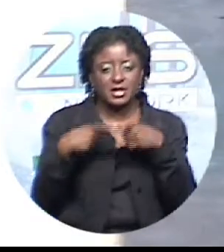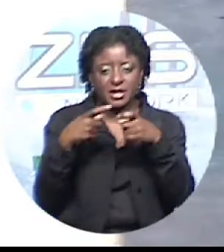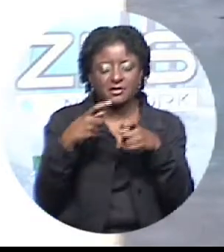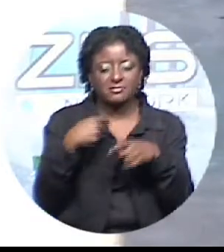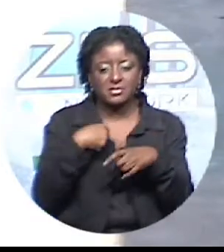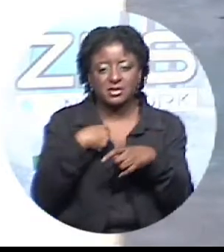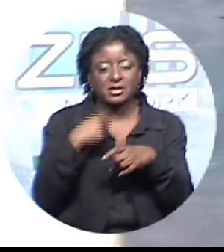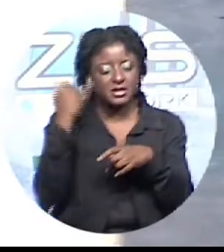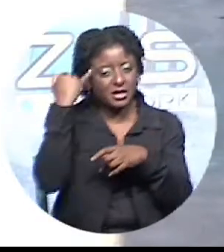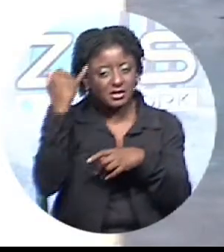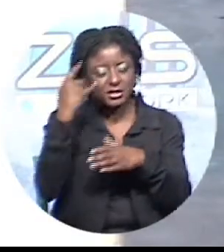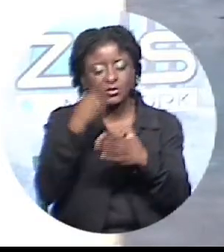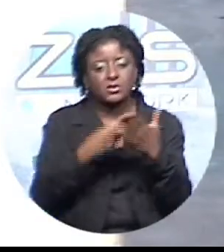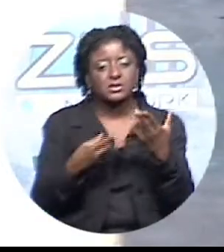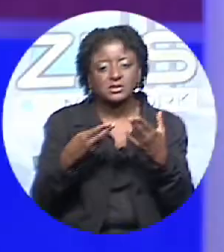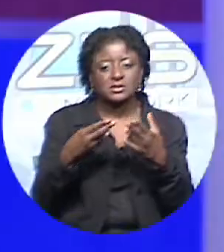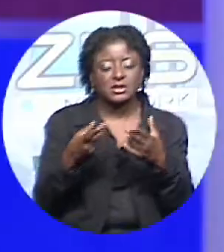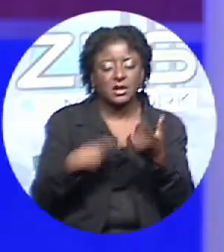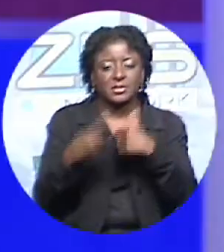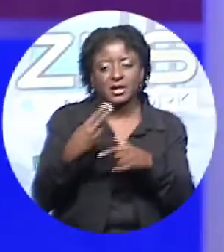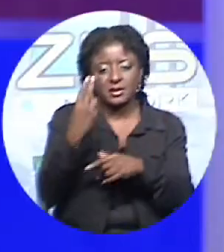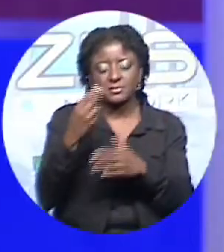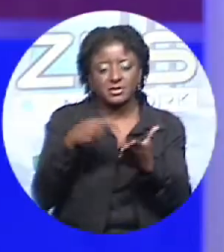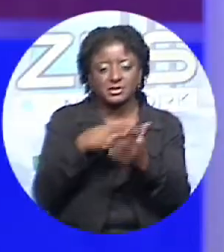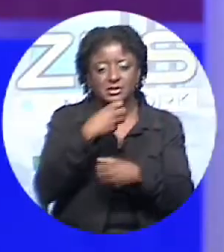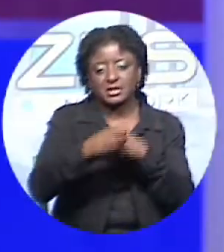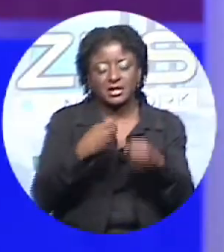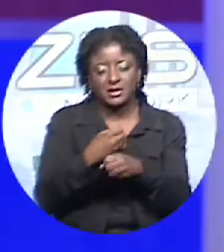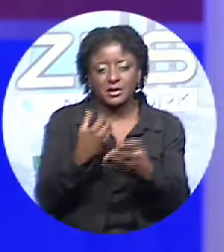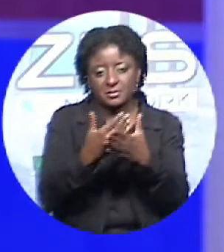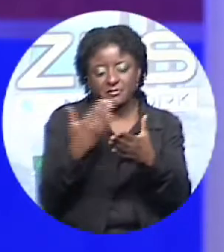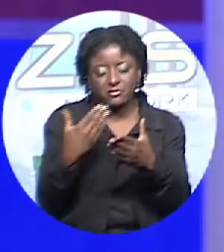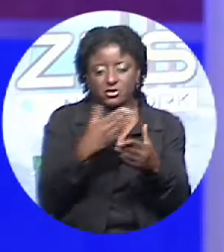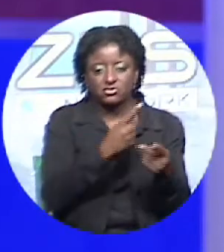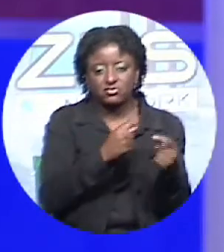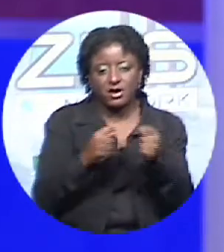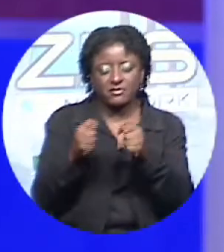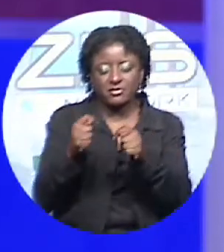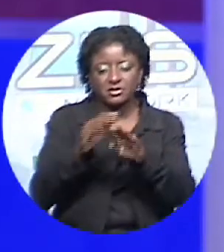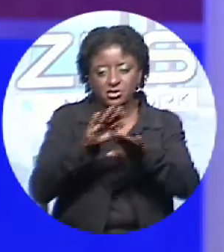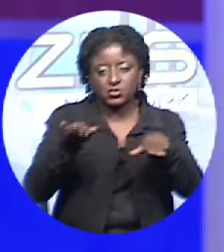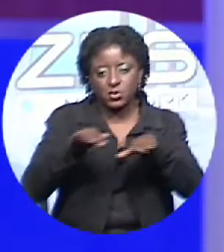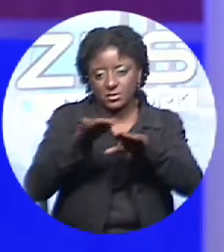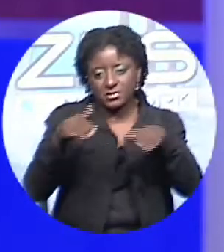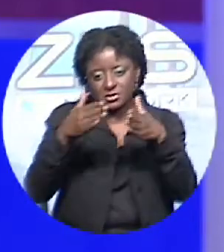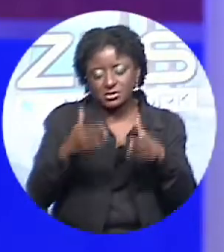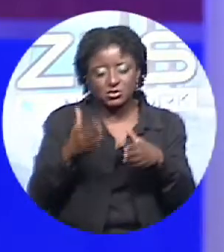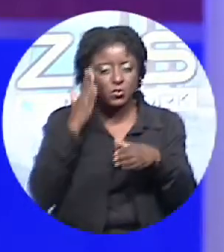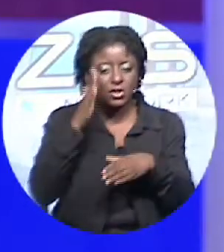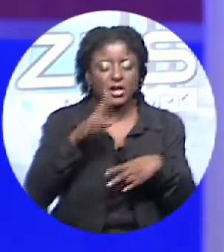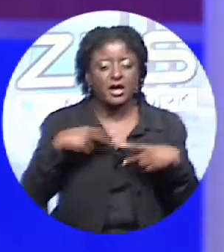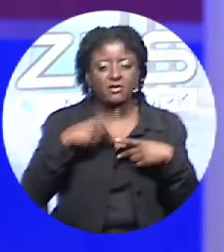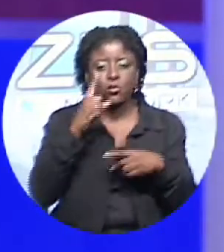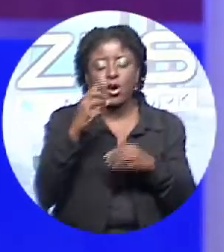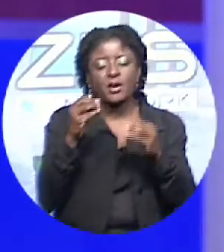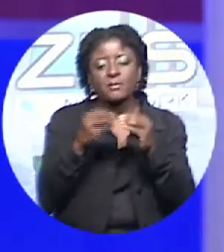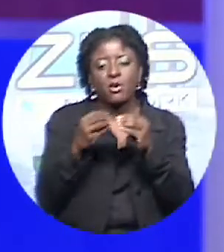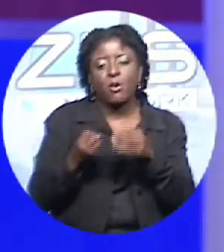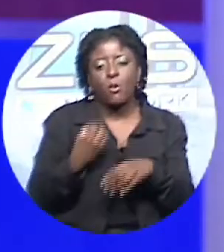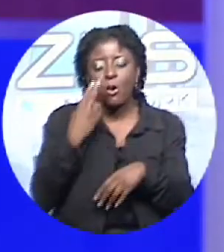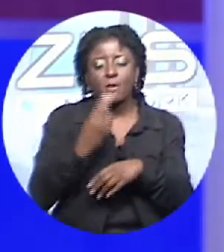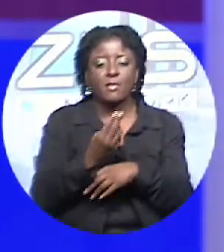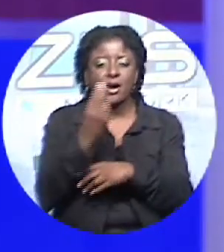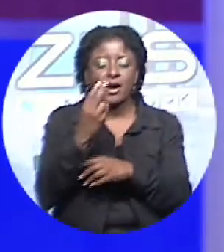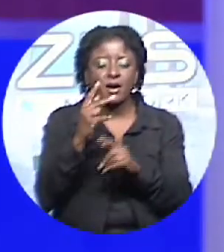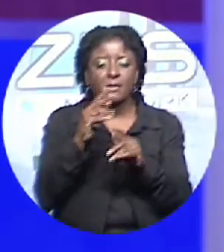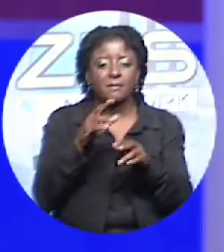a taste of what's coming up this year. Now, before traveling, our swimmers will have at least one more warm-up meet to look forward to